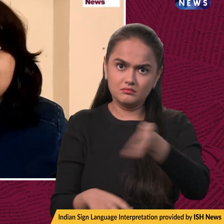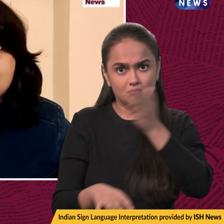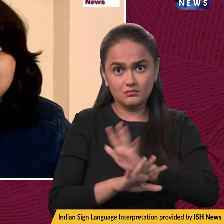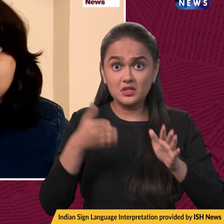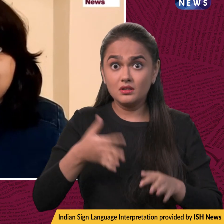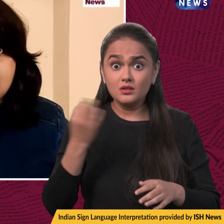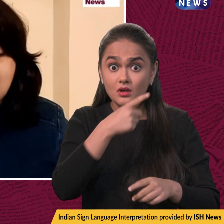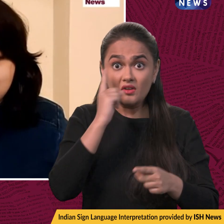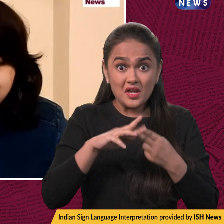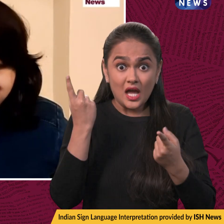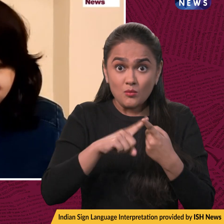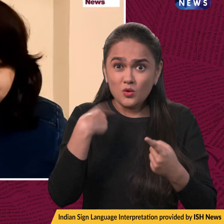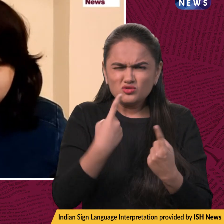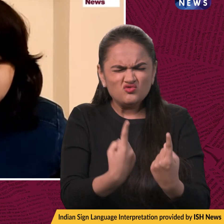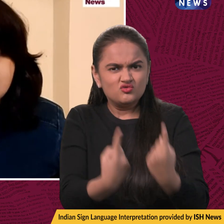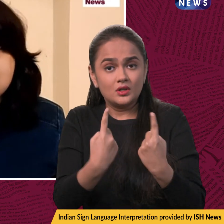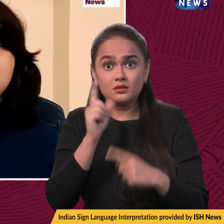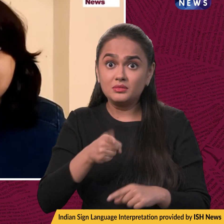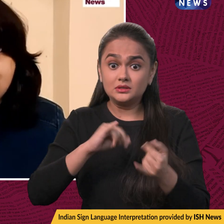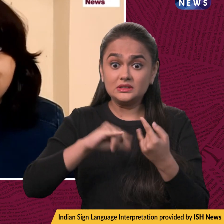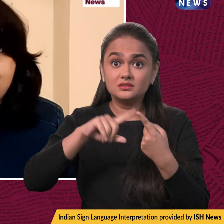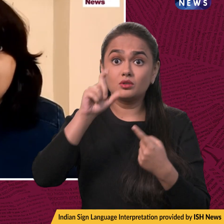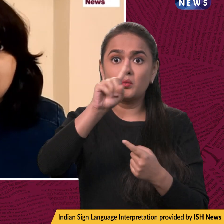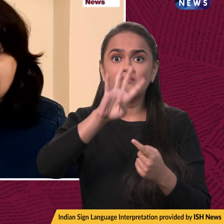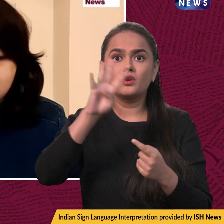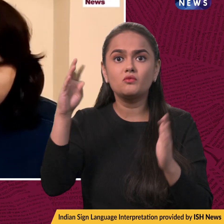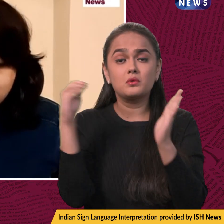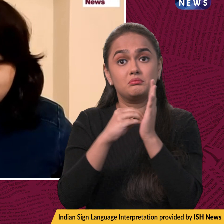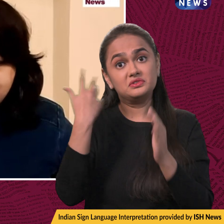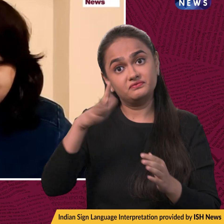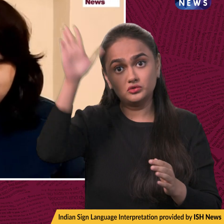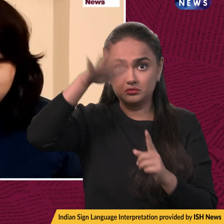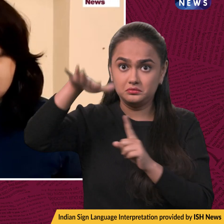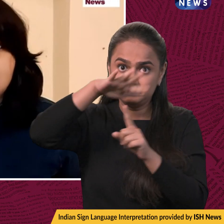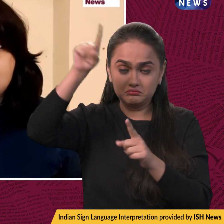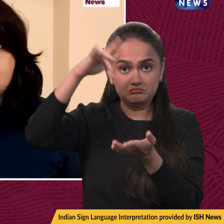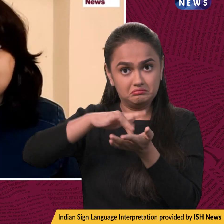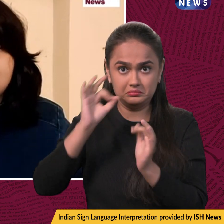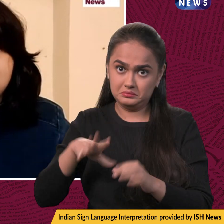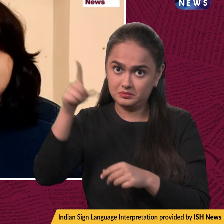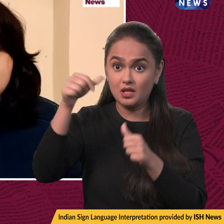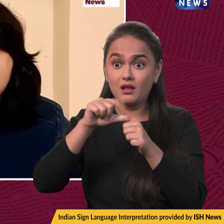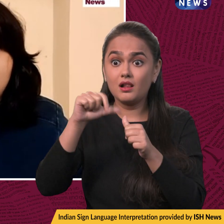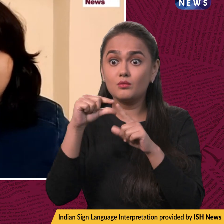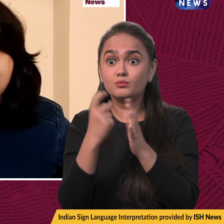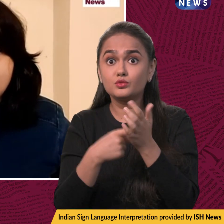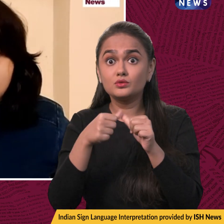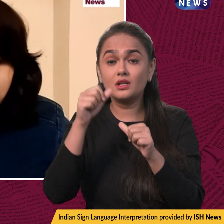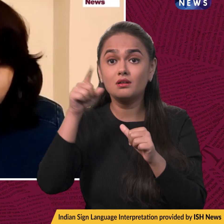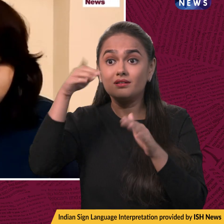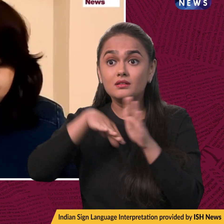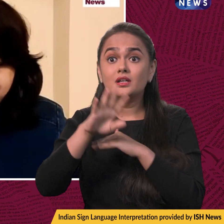now assured strict police action. Section 144 has also been imposed in the Alapura district